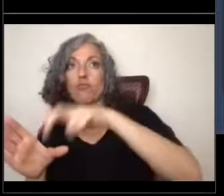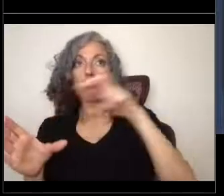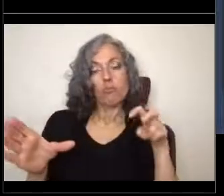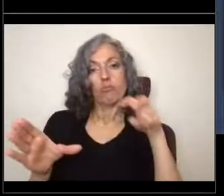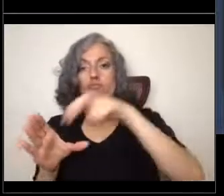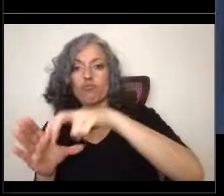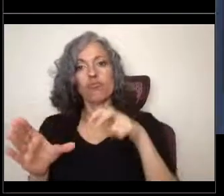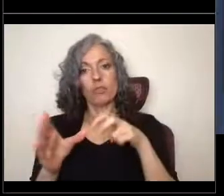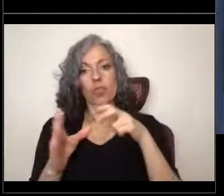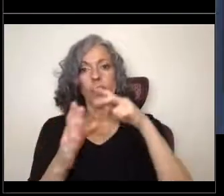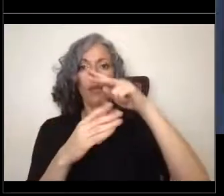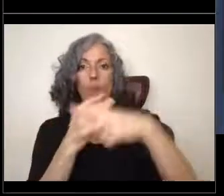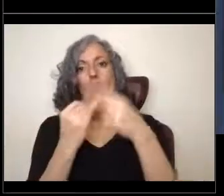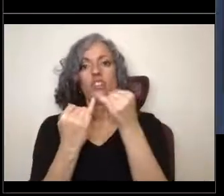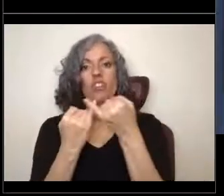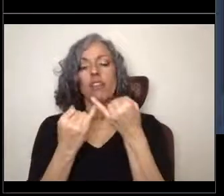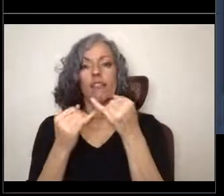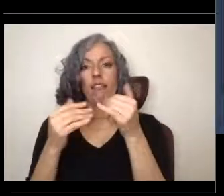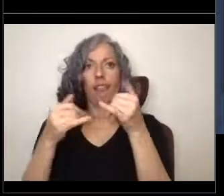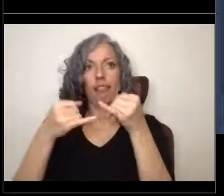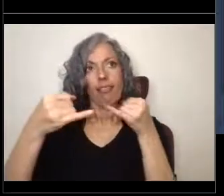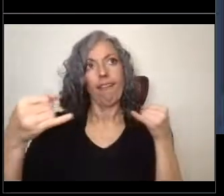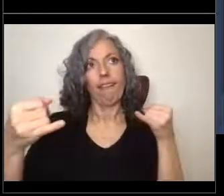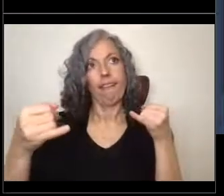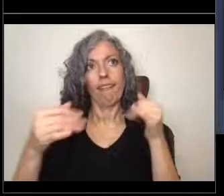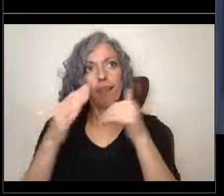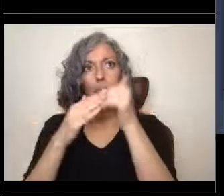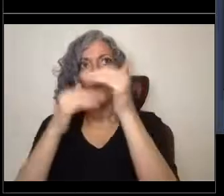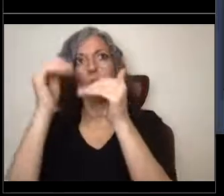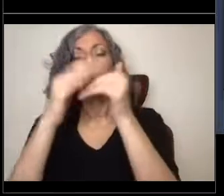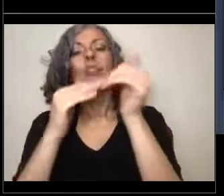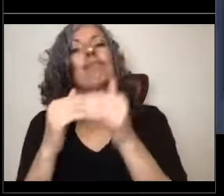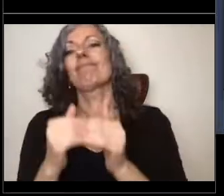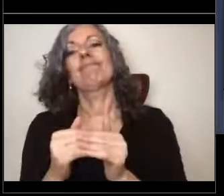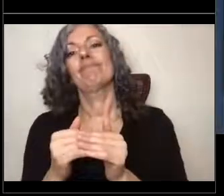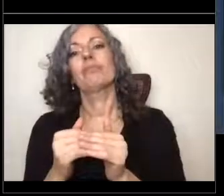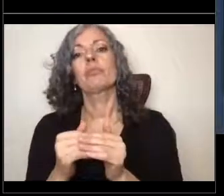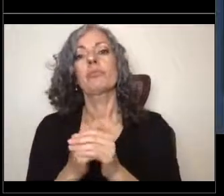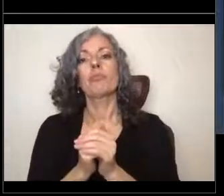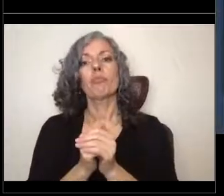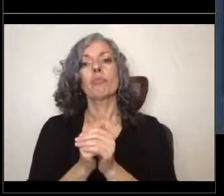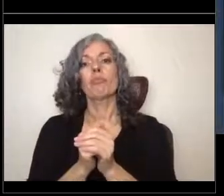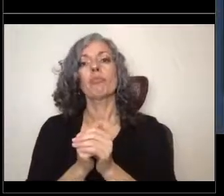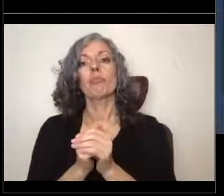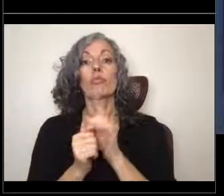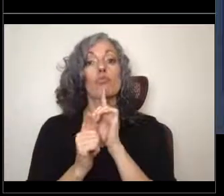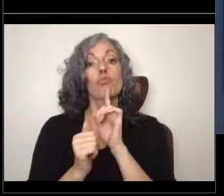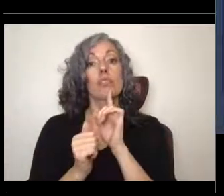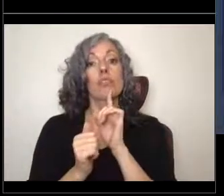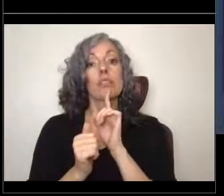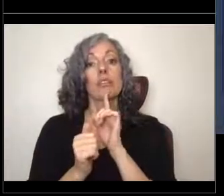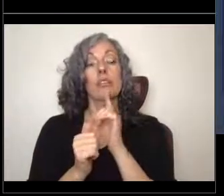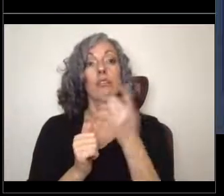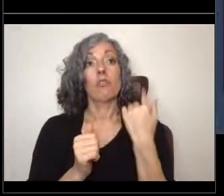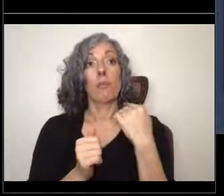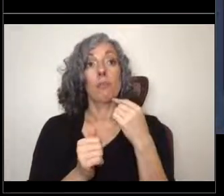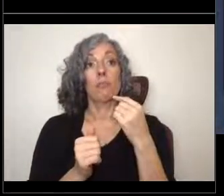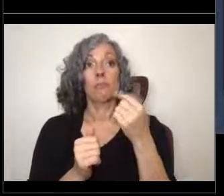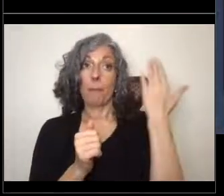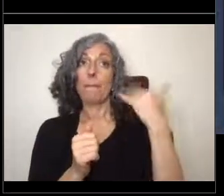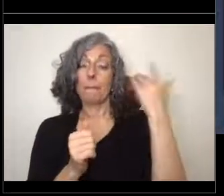come online and get constructed. But, based off of some of the decisions that we've made in the